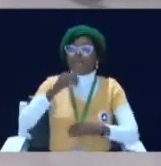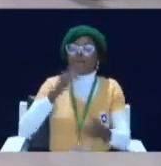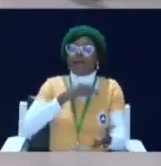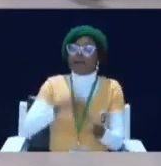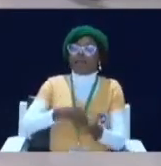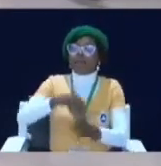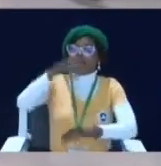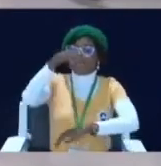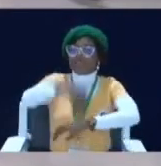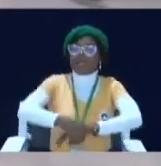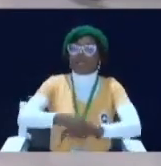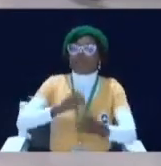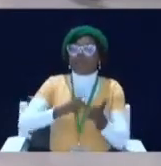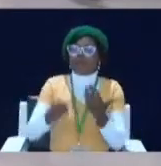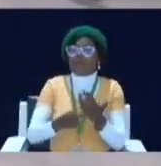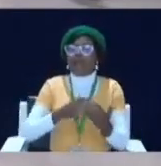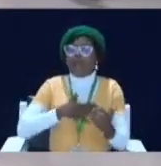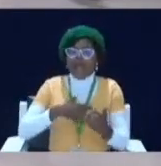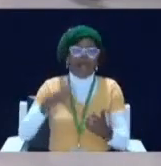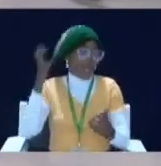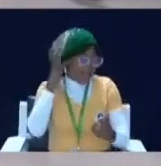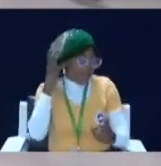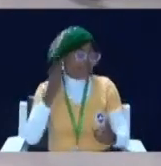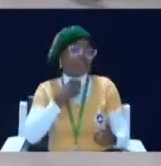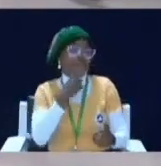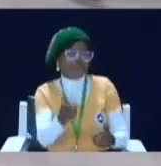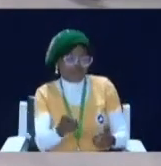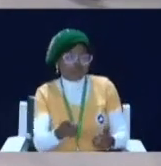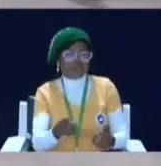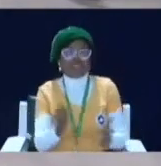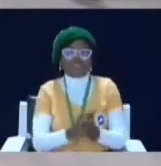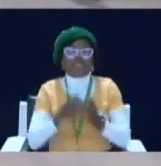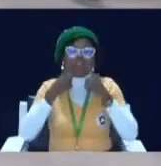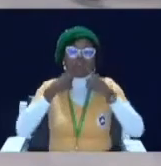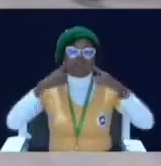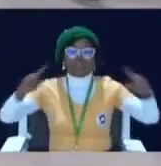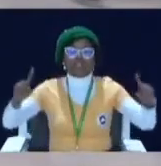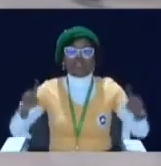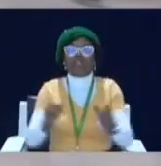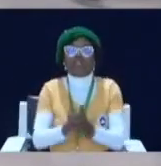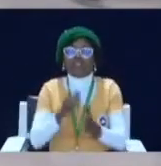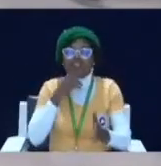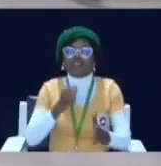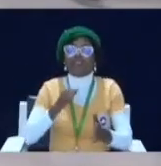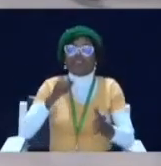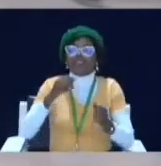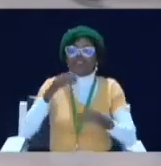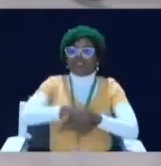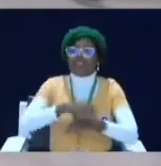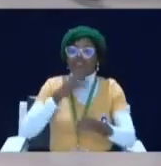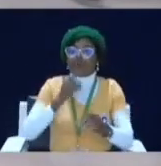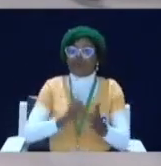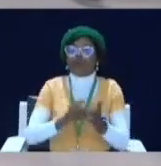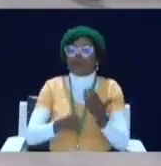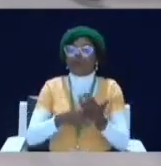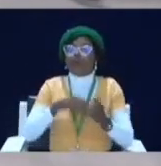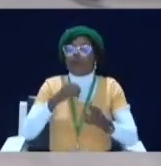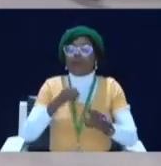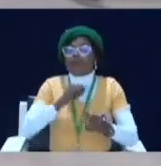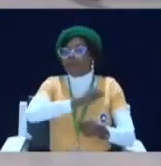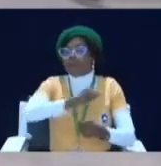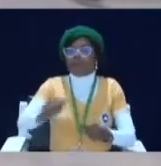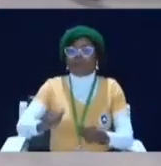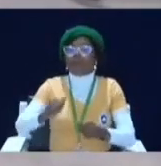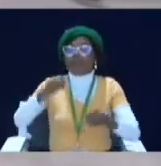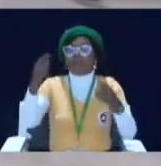should declare that day, the 9th of September, a day of waiting on the Lord